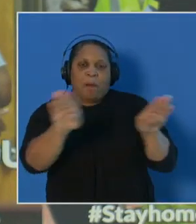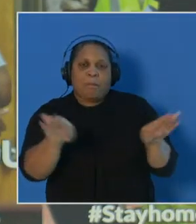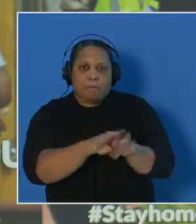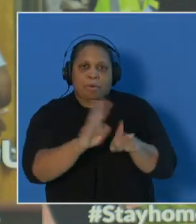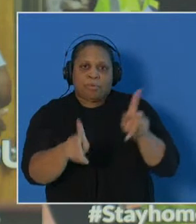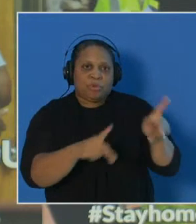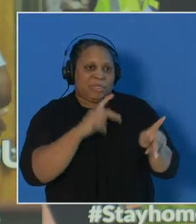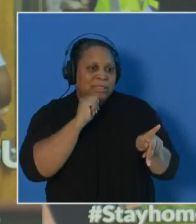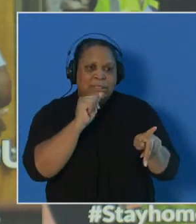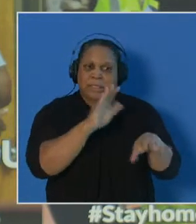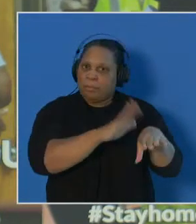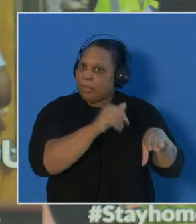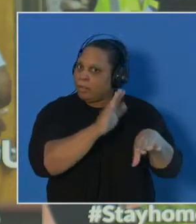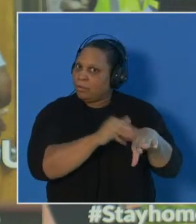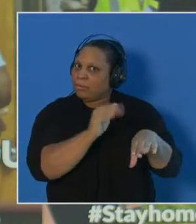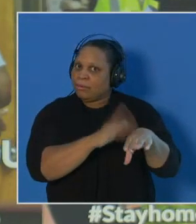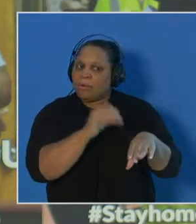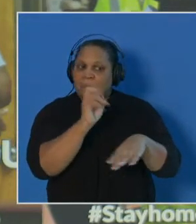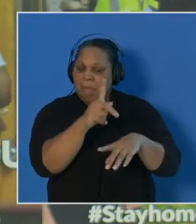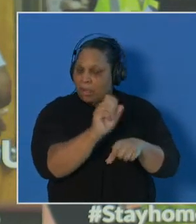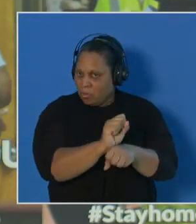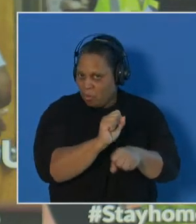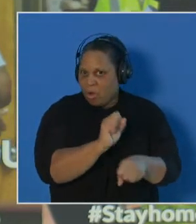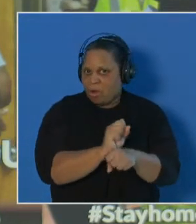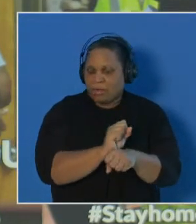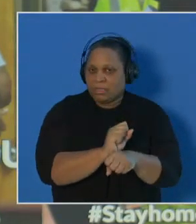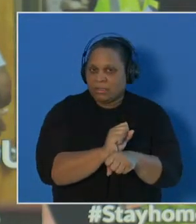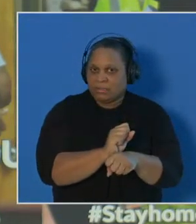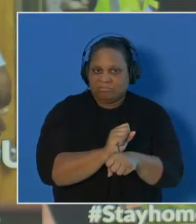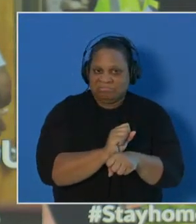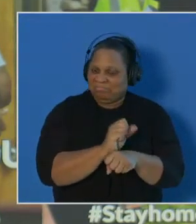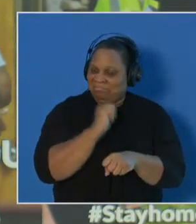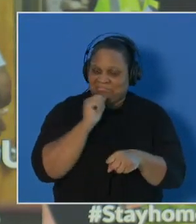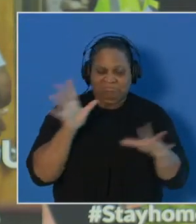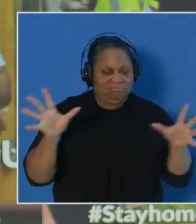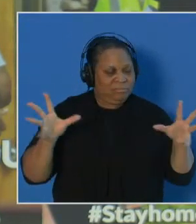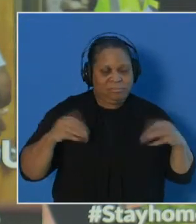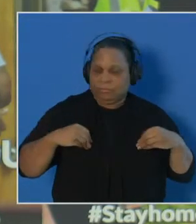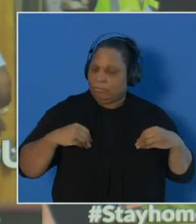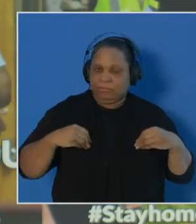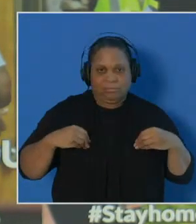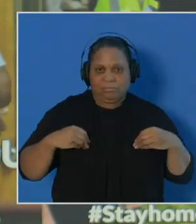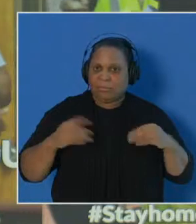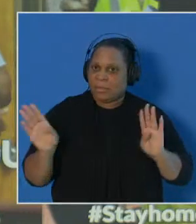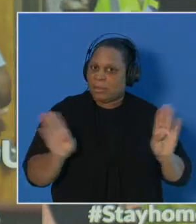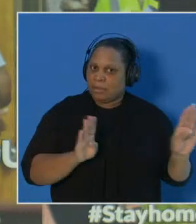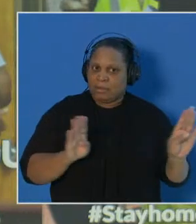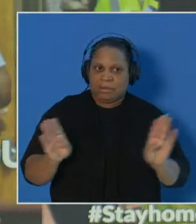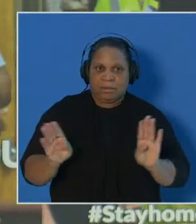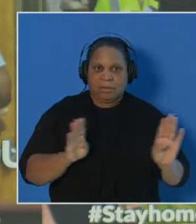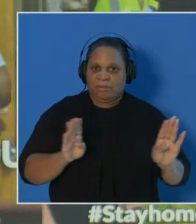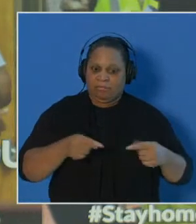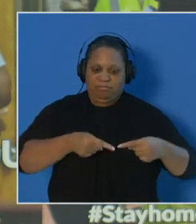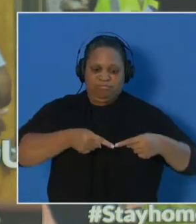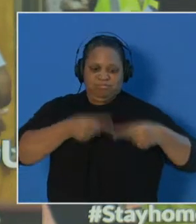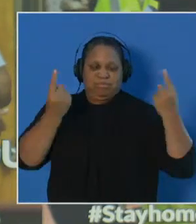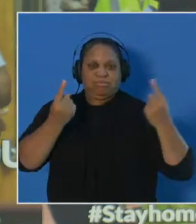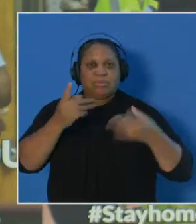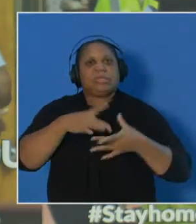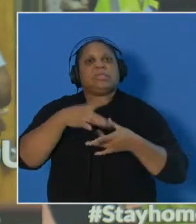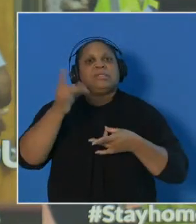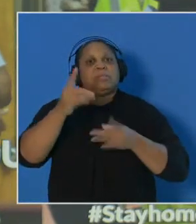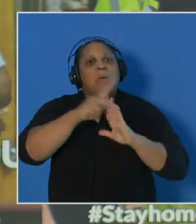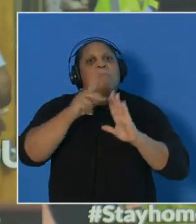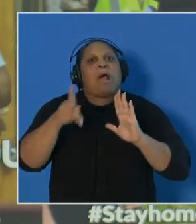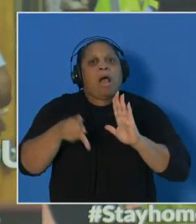not being called back in to work. This is unacceptable, and this behavior is contrary to the spirit of the